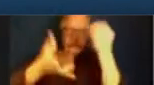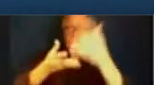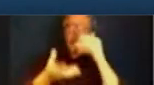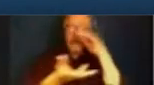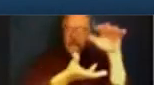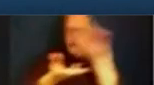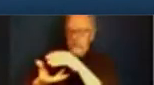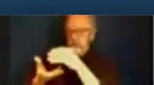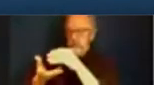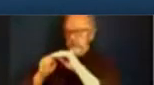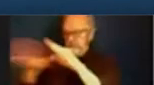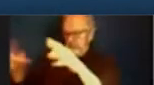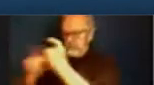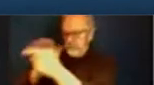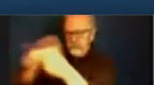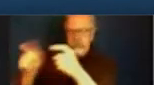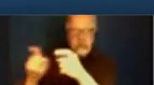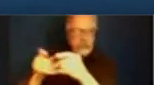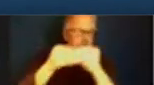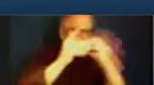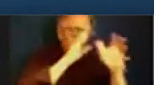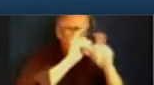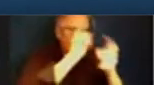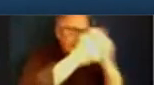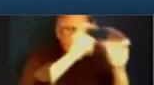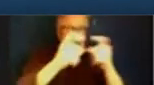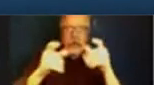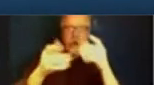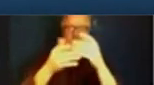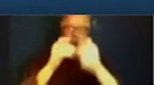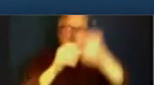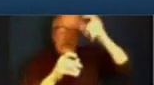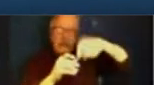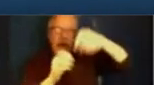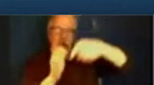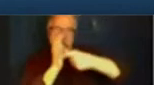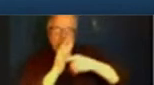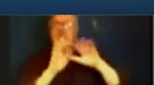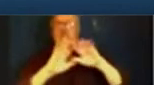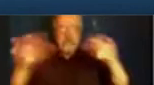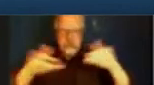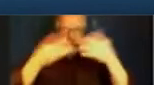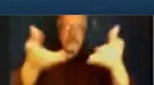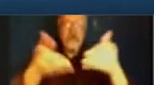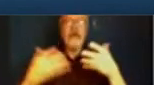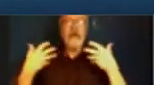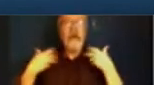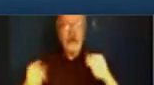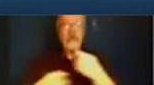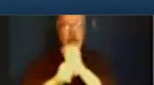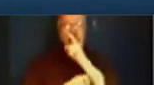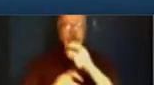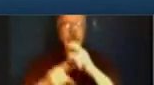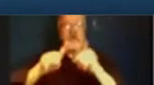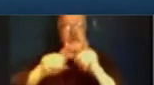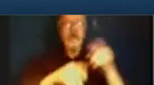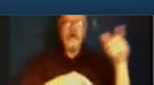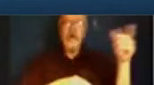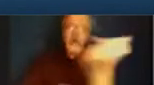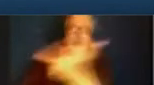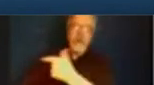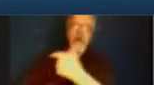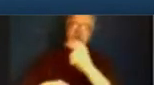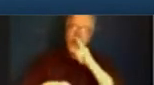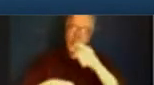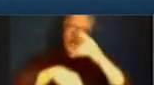organizations, health facilities, schools, et cetera, to get masks or other supplies out to communities